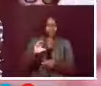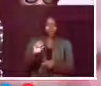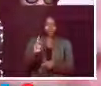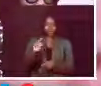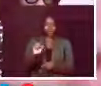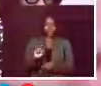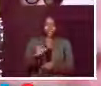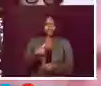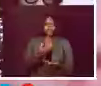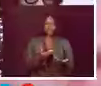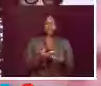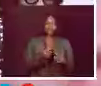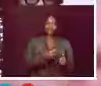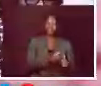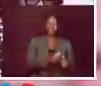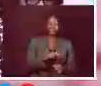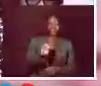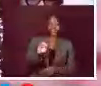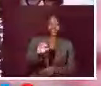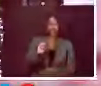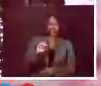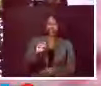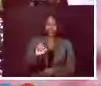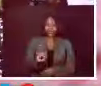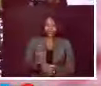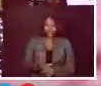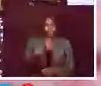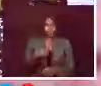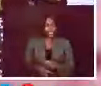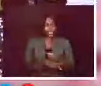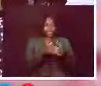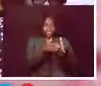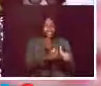to be in ECOWAS instead of going to Pan-Africa when I was a deputy leader.